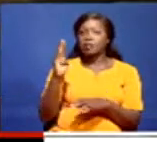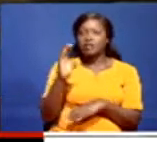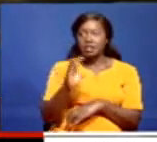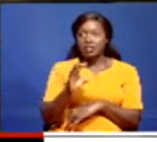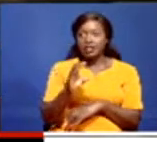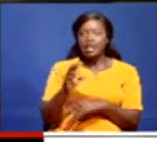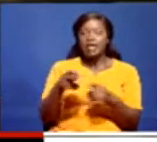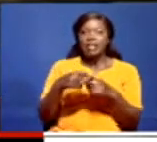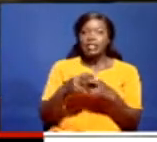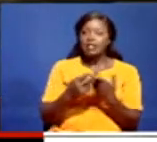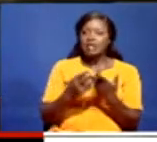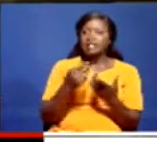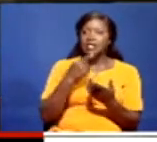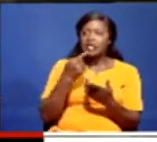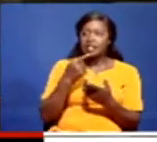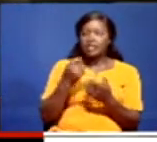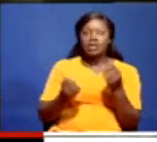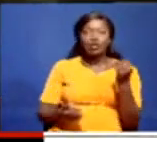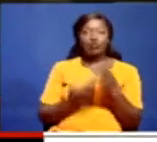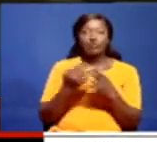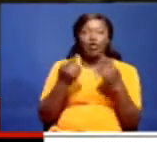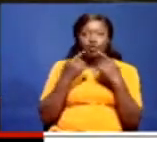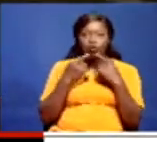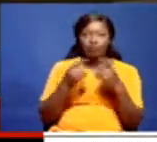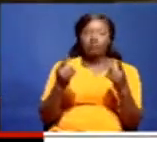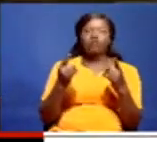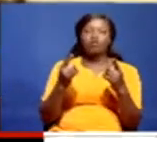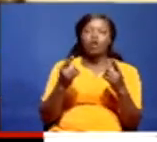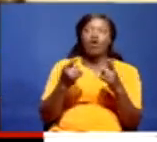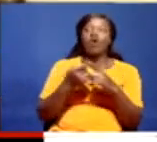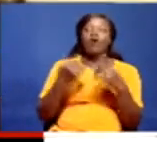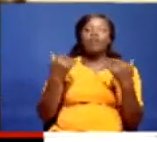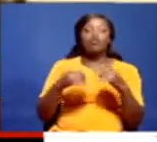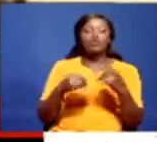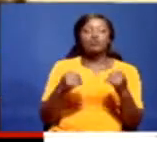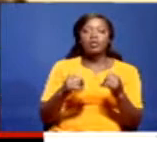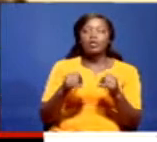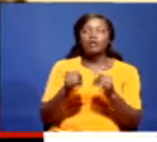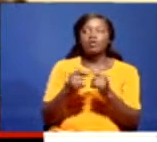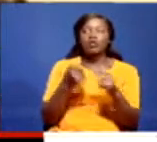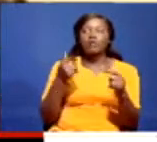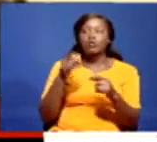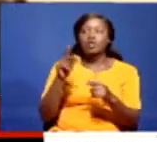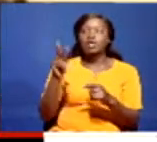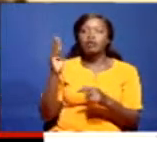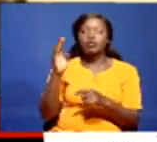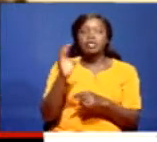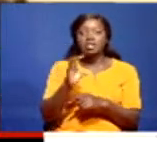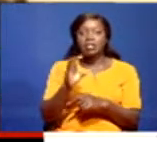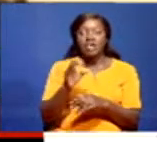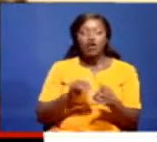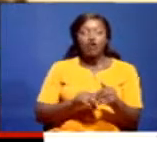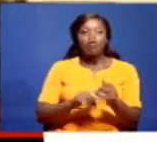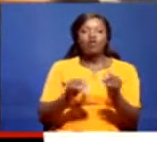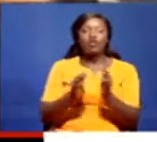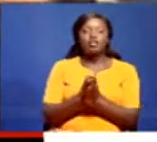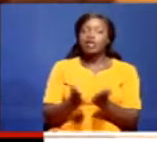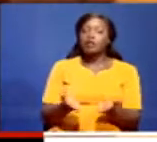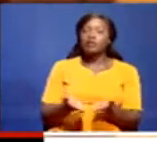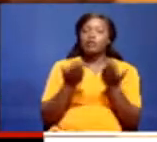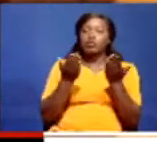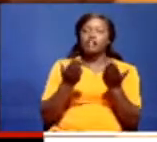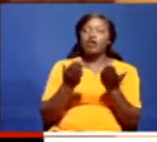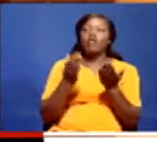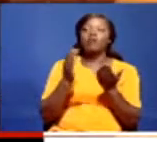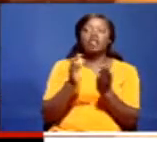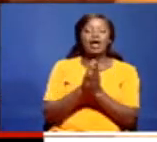alisema kuwa uzinduzi wa matangazo ya moja kwa moja ya michezo na shirika la KBC unaambatana na uboreshaji wa kituo hicho.